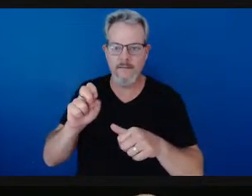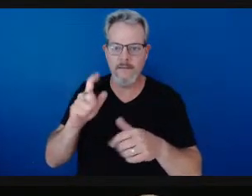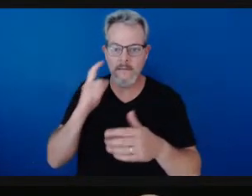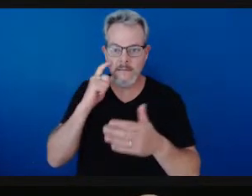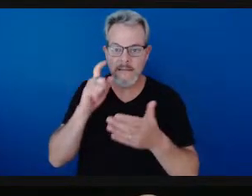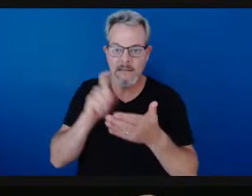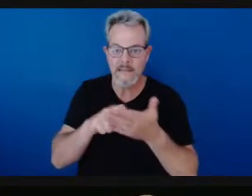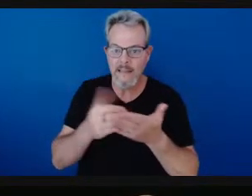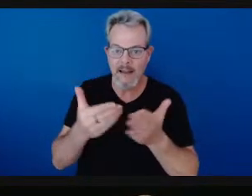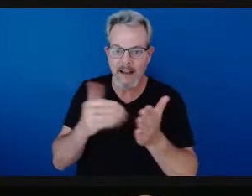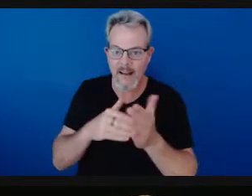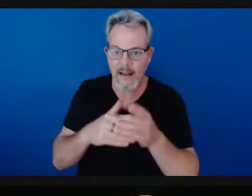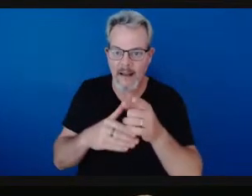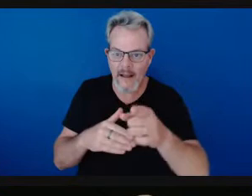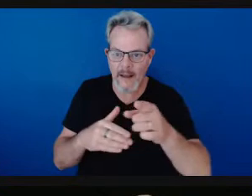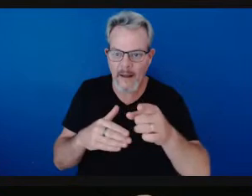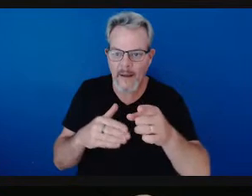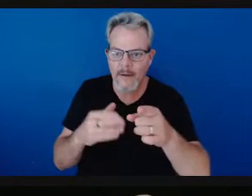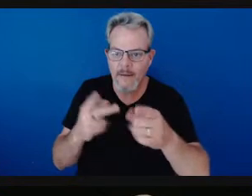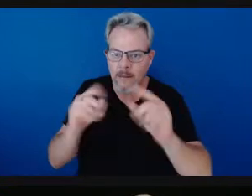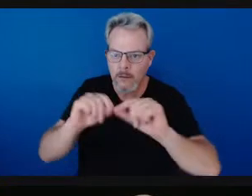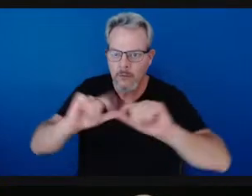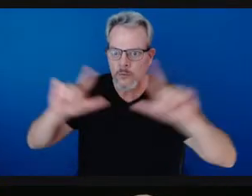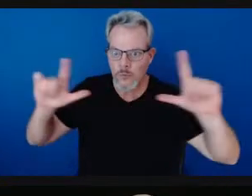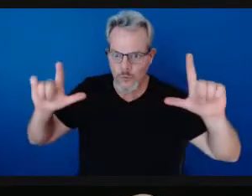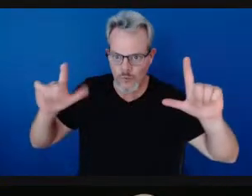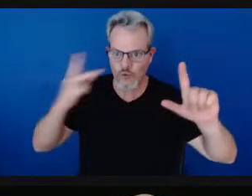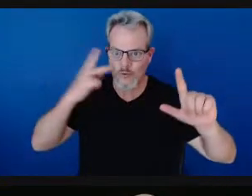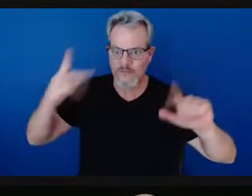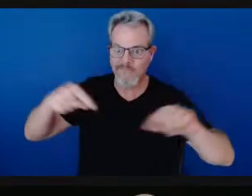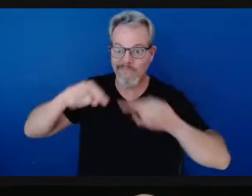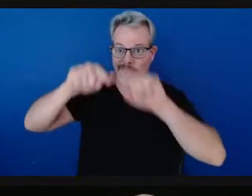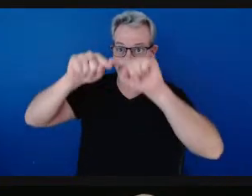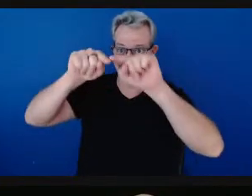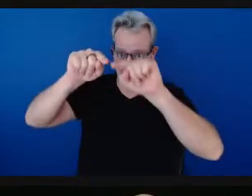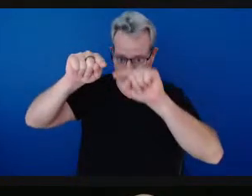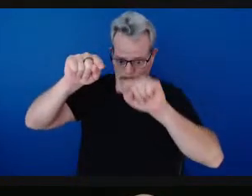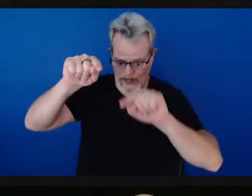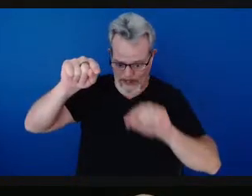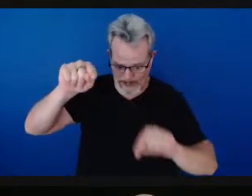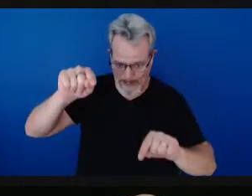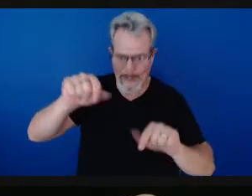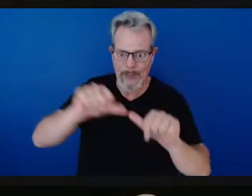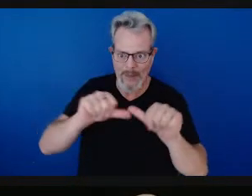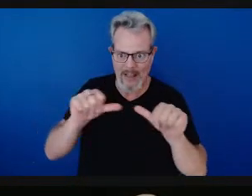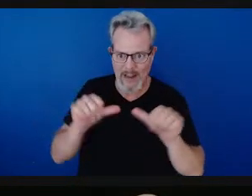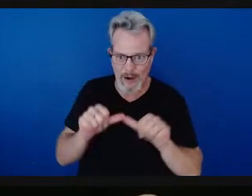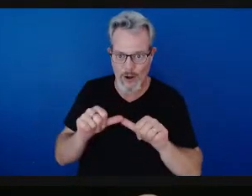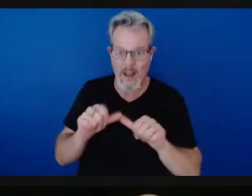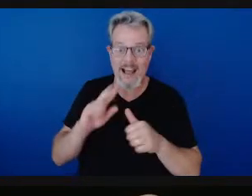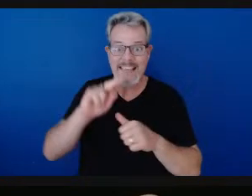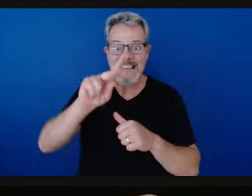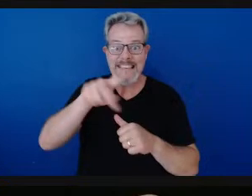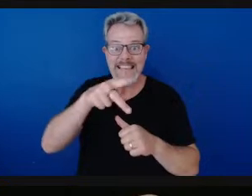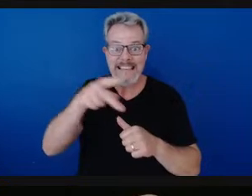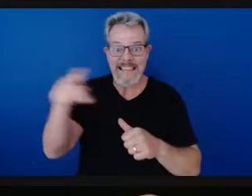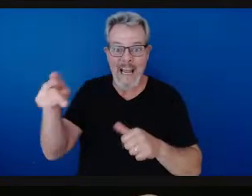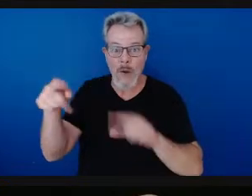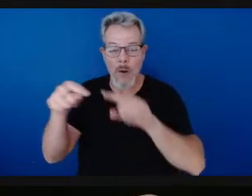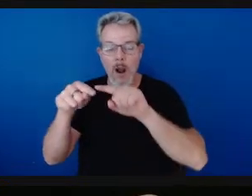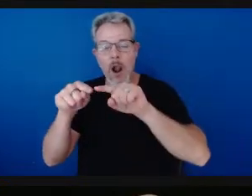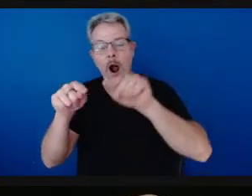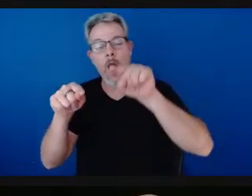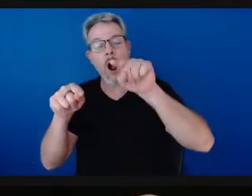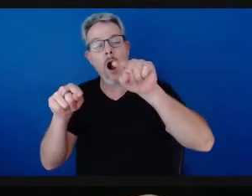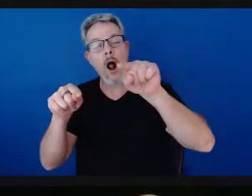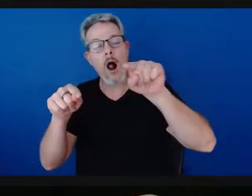so you can see. There's a funnel coming from these fountains straight into the lake here. And the second one wraps around over the down-drop block